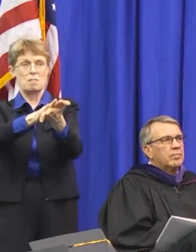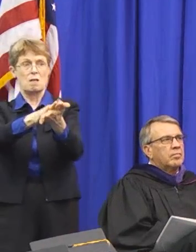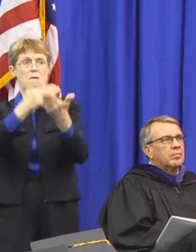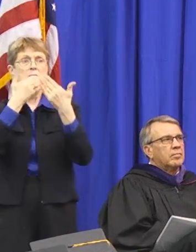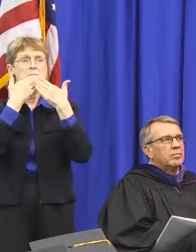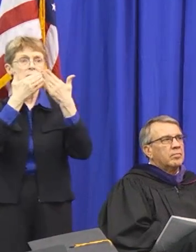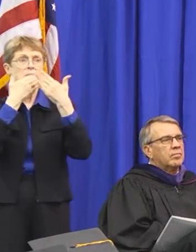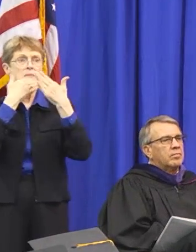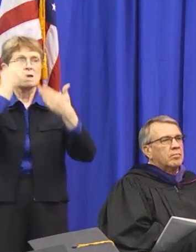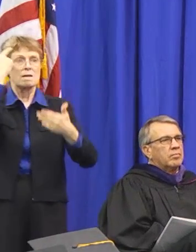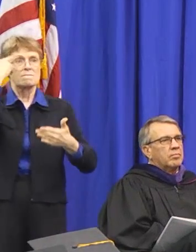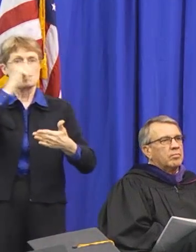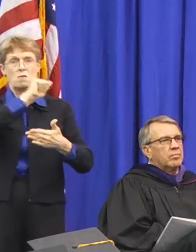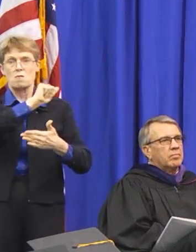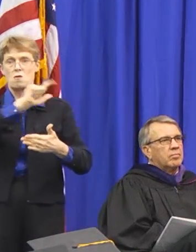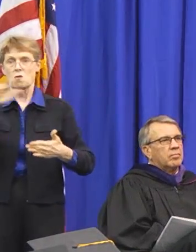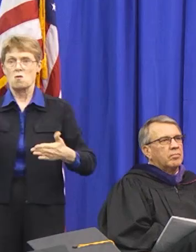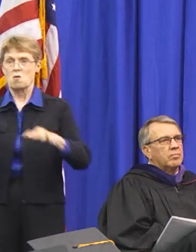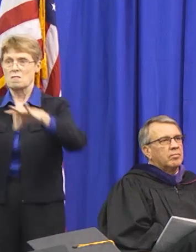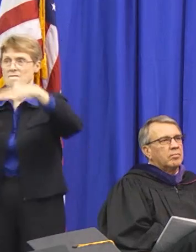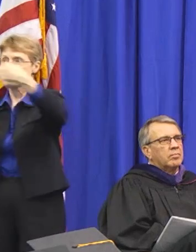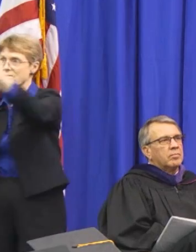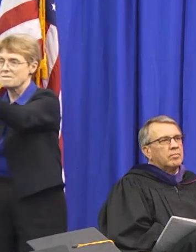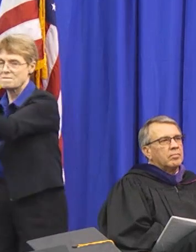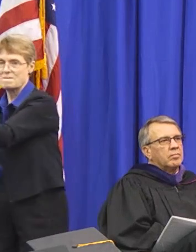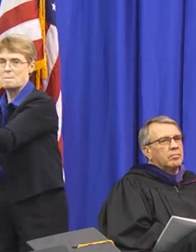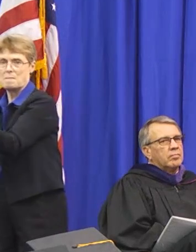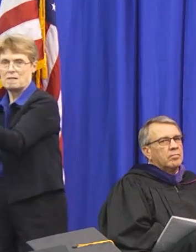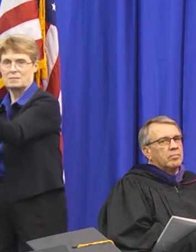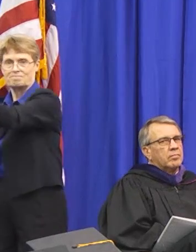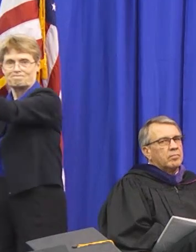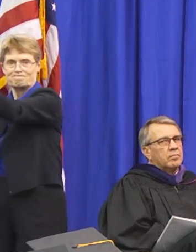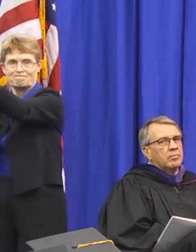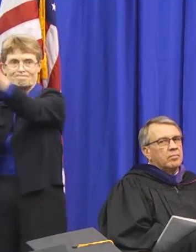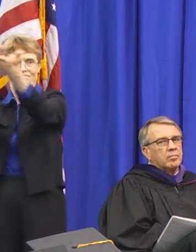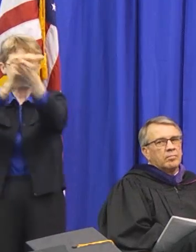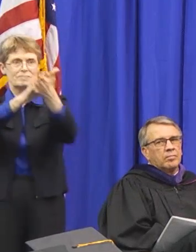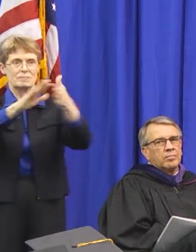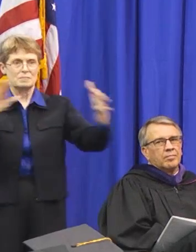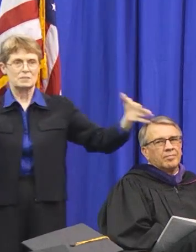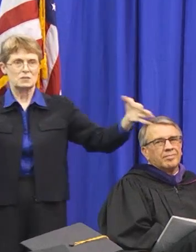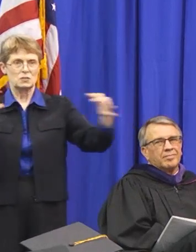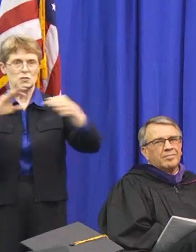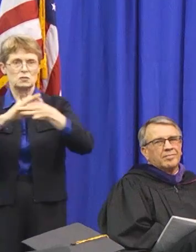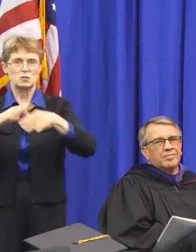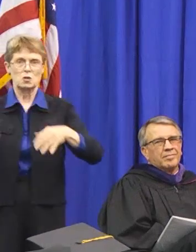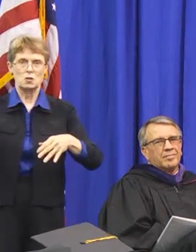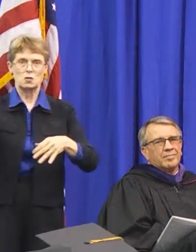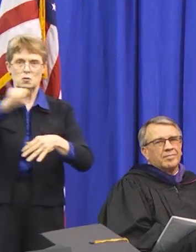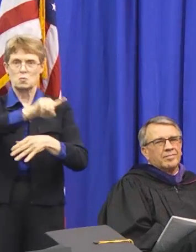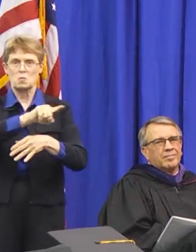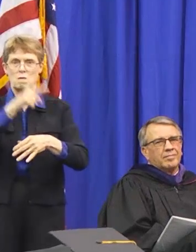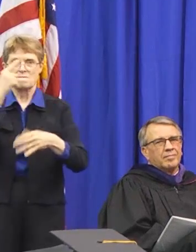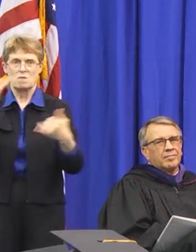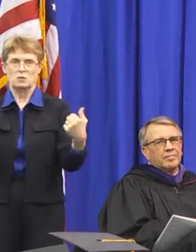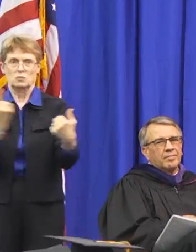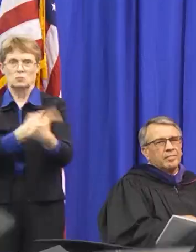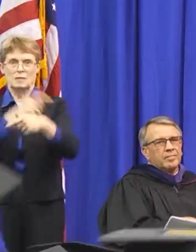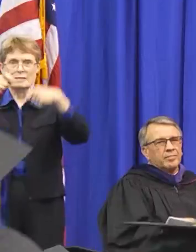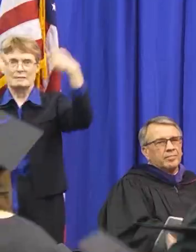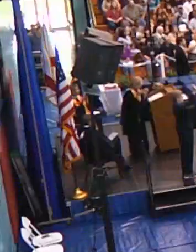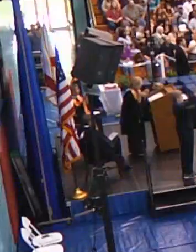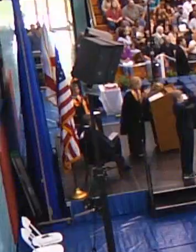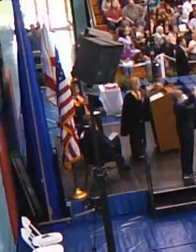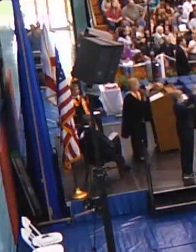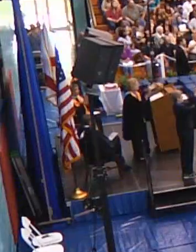thanks to all of your family members and friends joining you for today's celebration. Would you